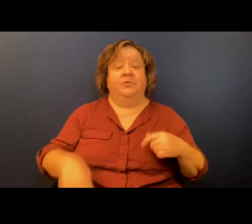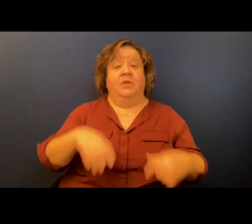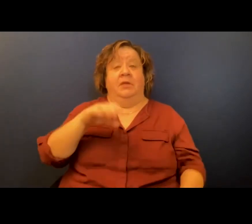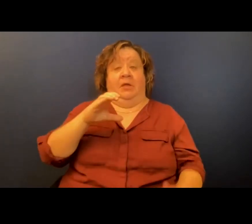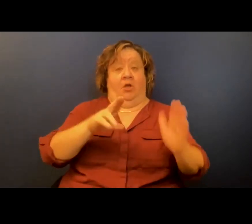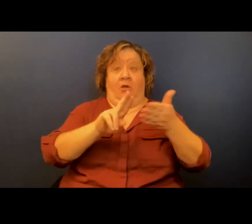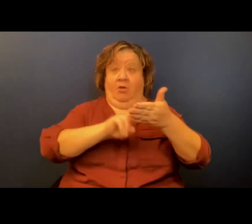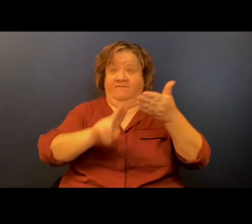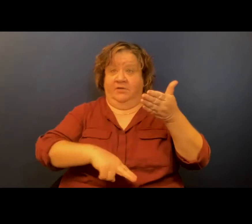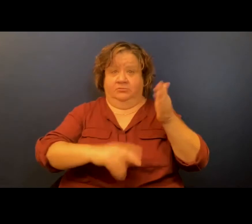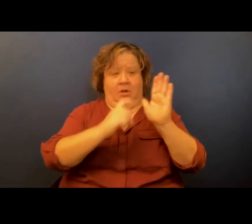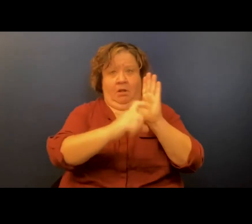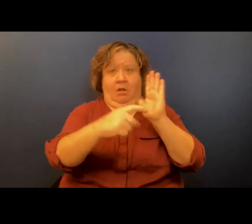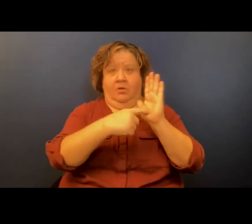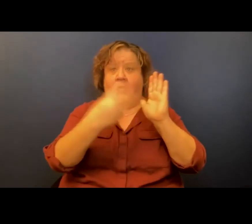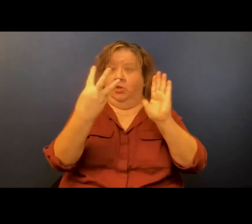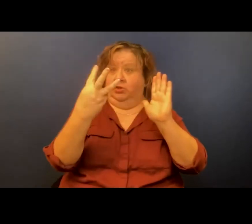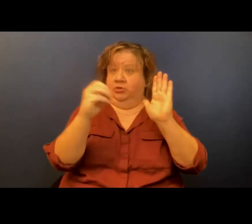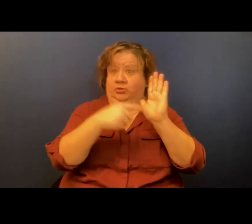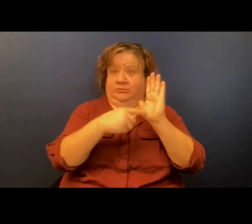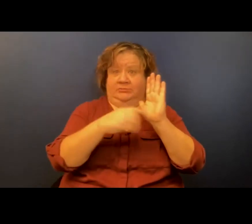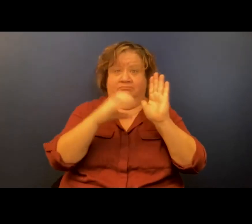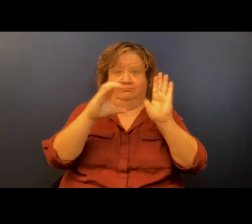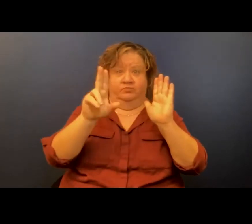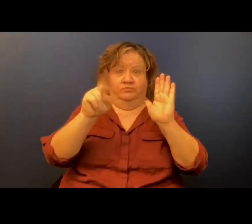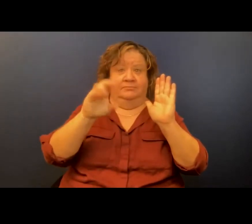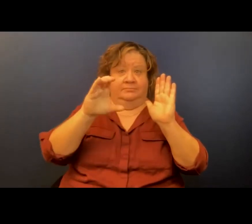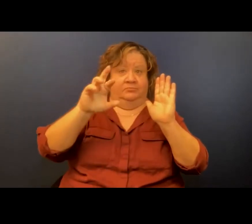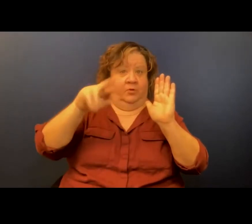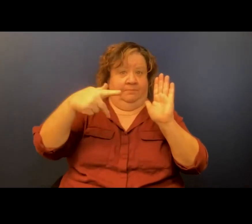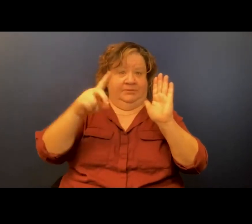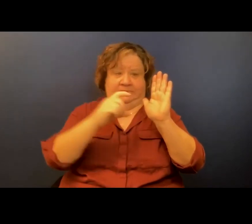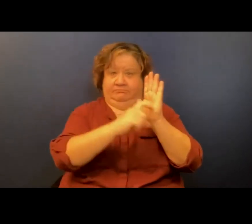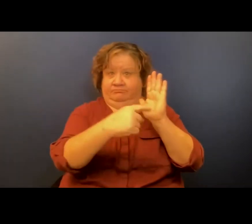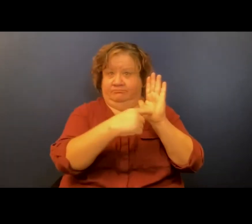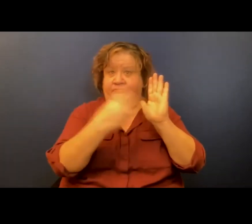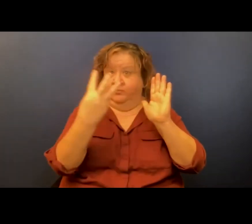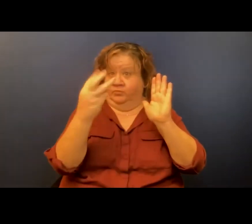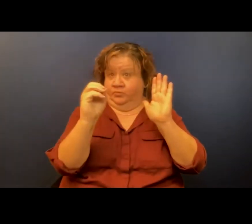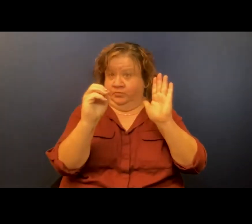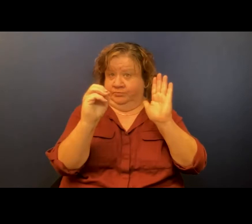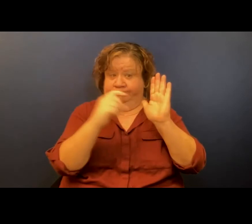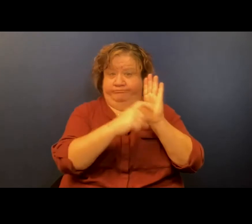disabilities. It says that recreation